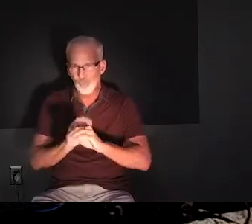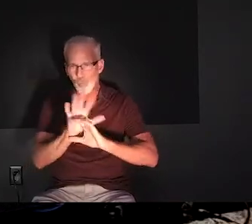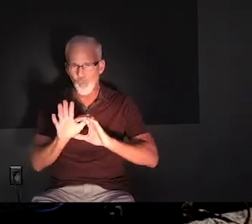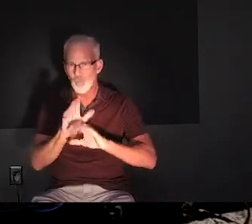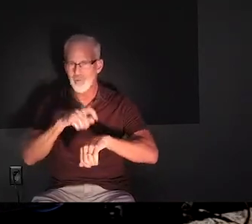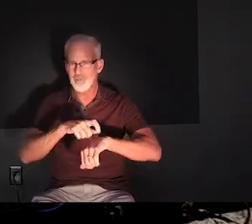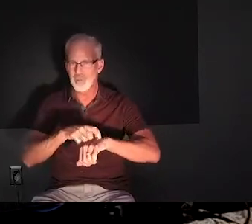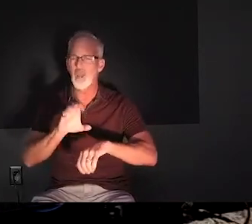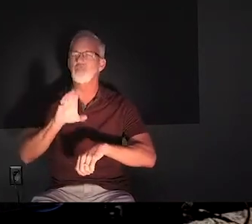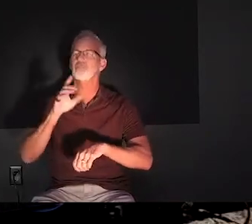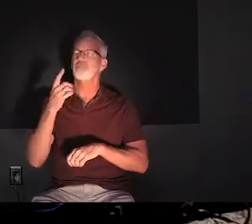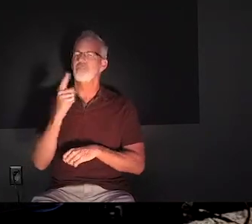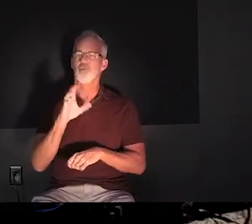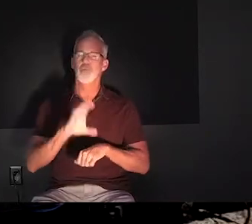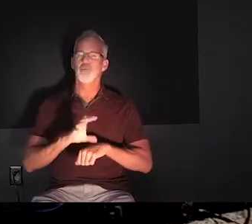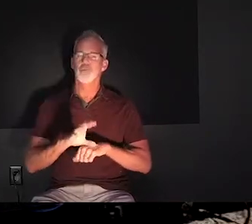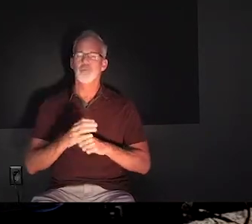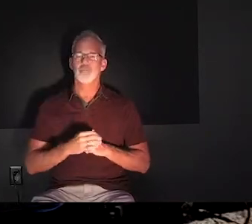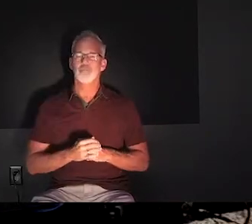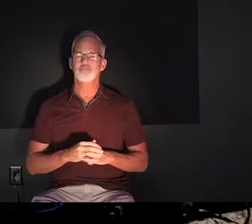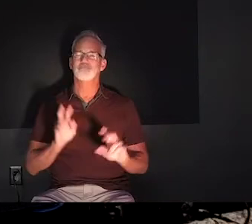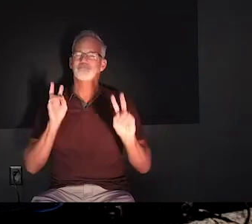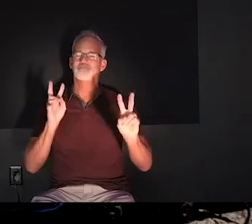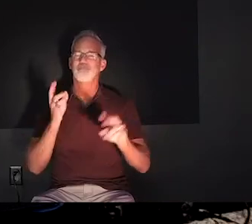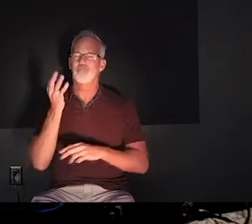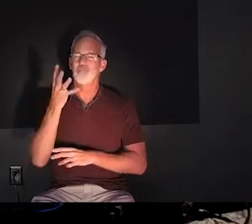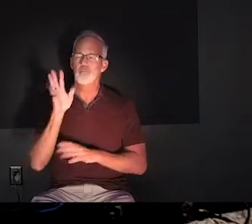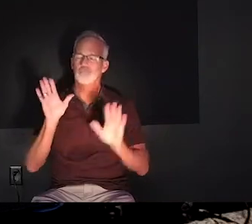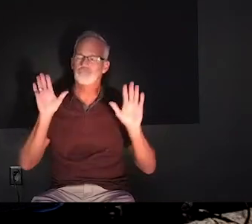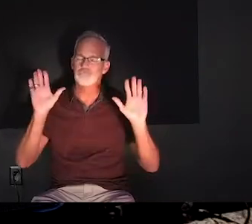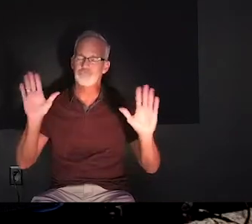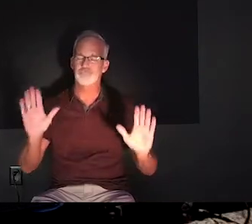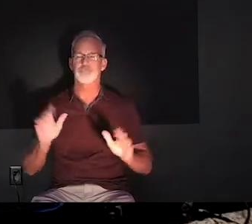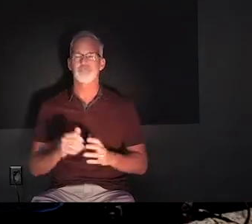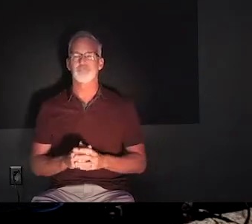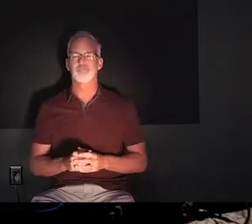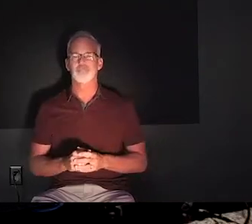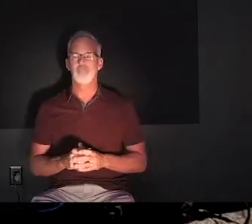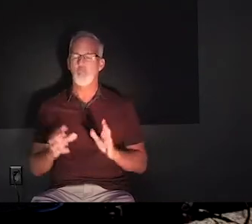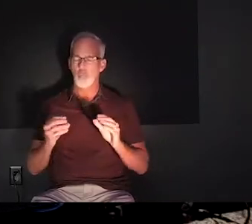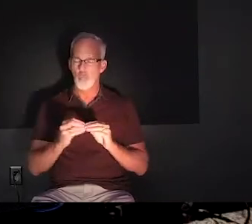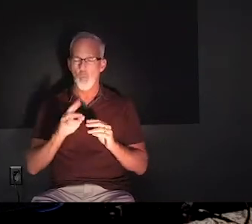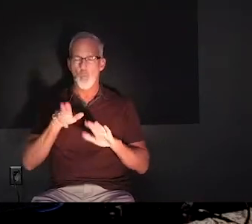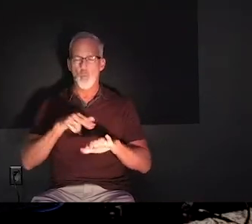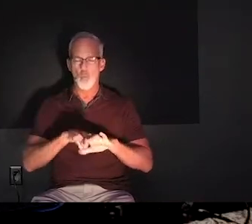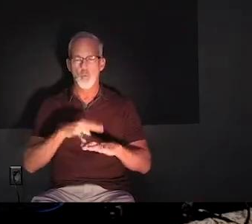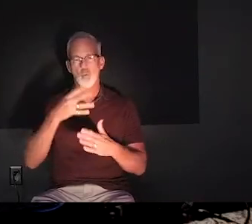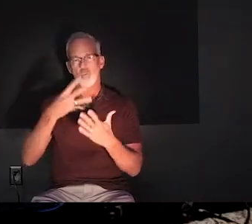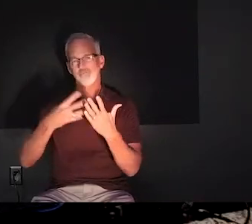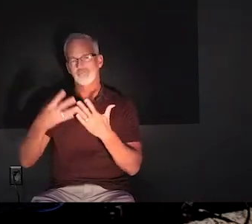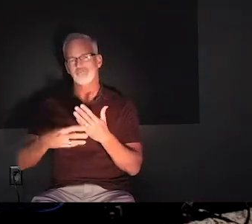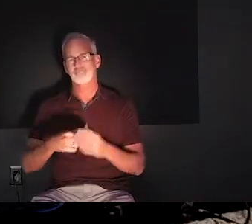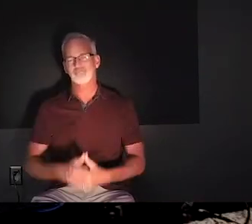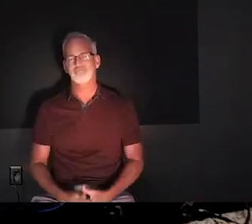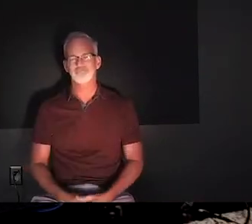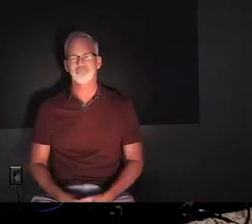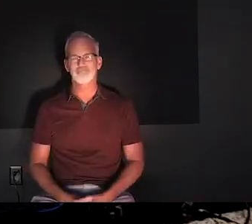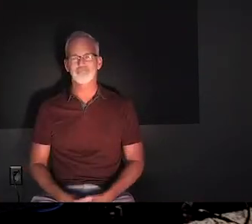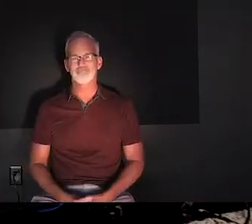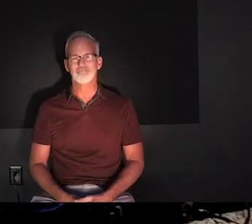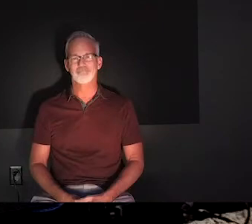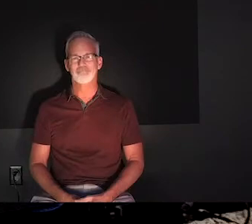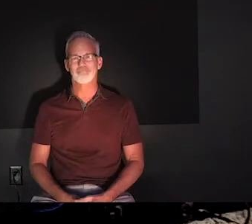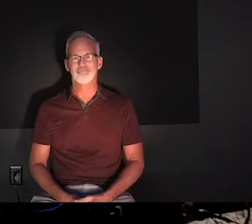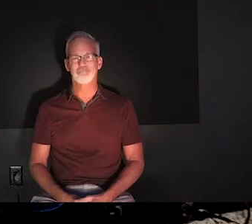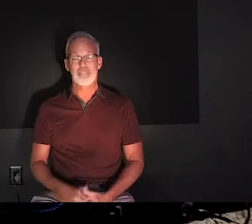our church family, and we look forward to the great days ahead as we return to more of a normal schedule.